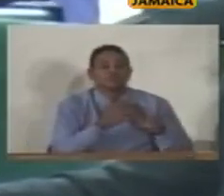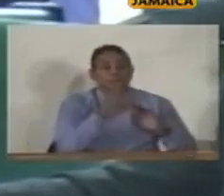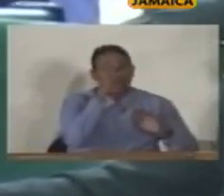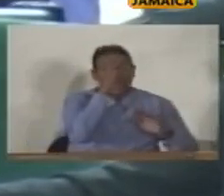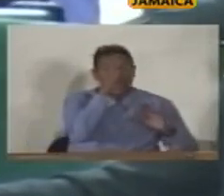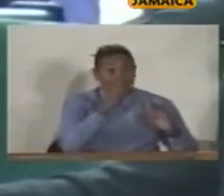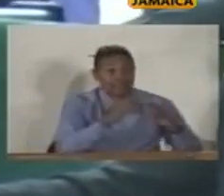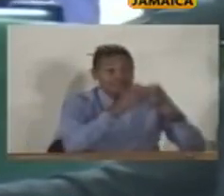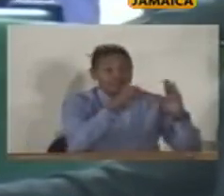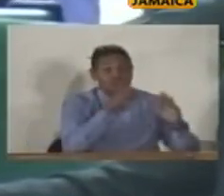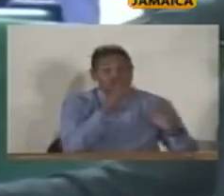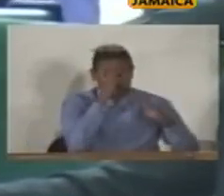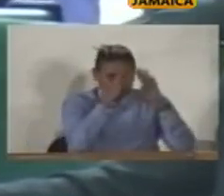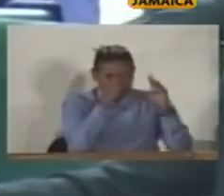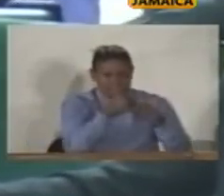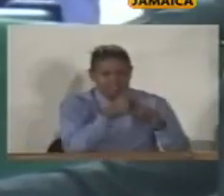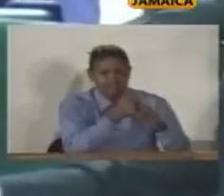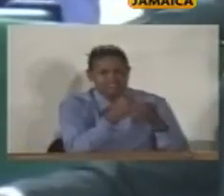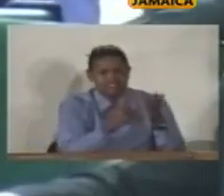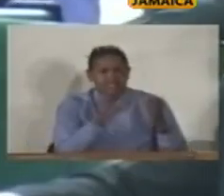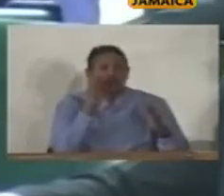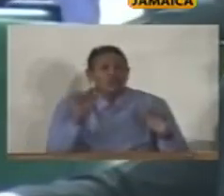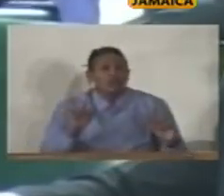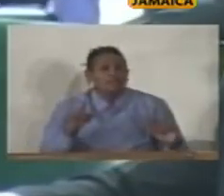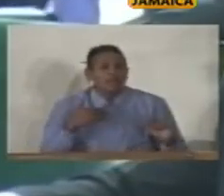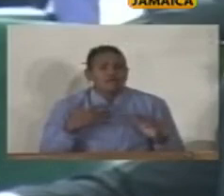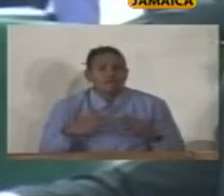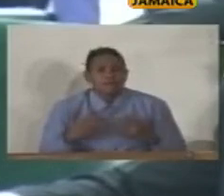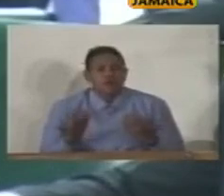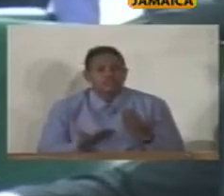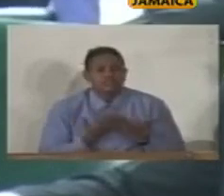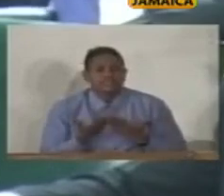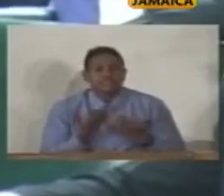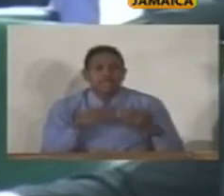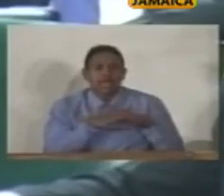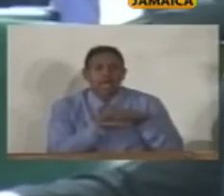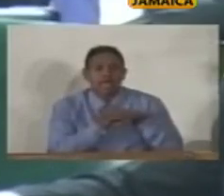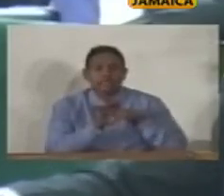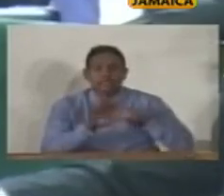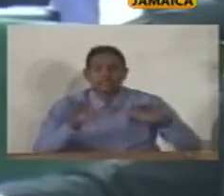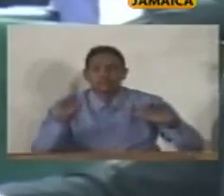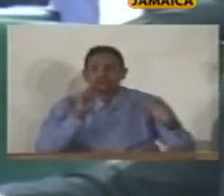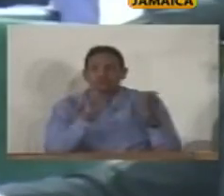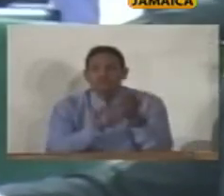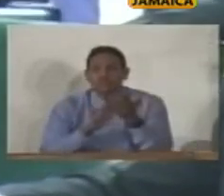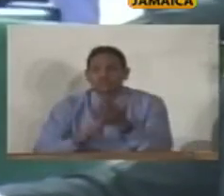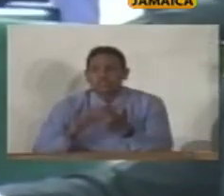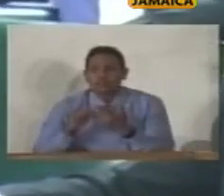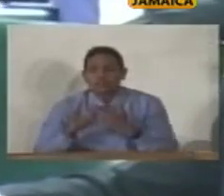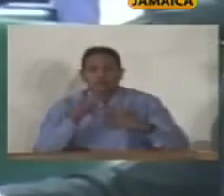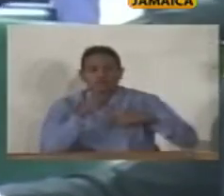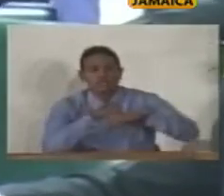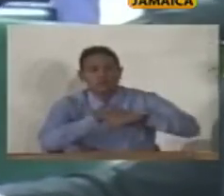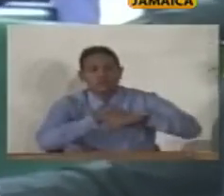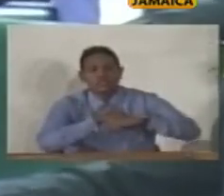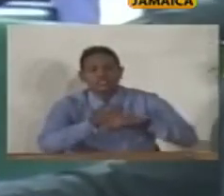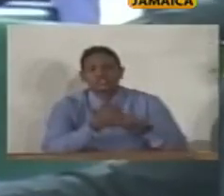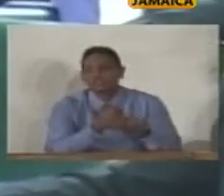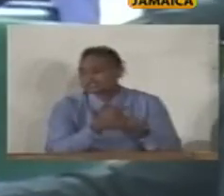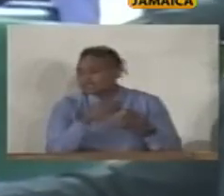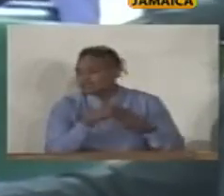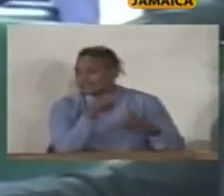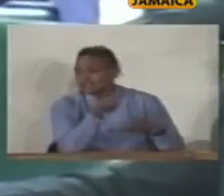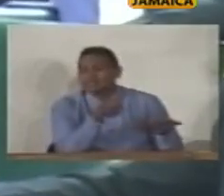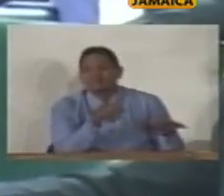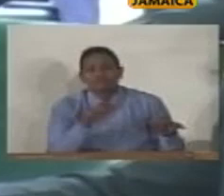and creators of designs would be able to have much easier access to registration and protection in the states